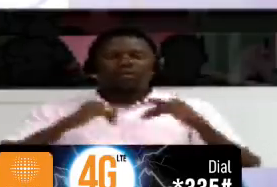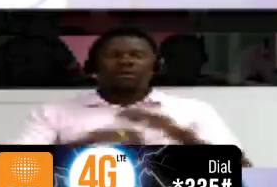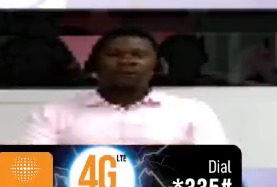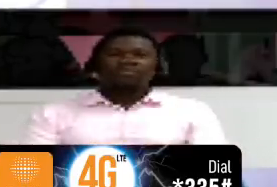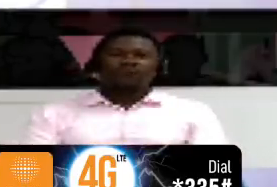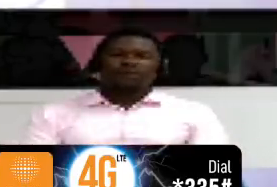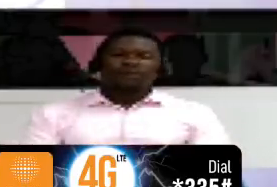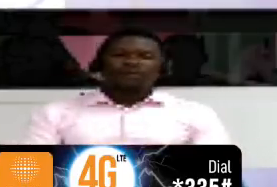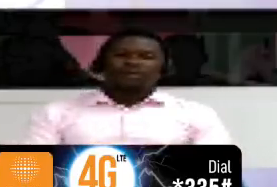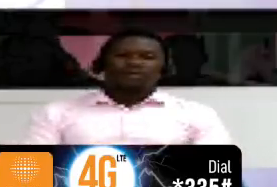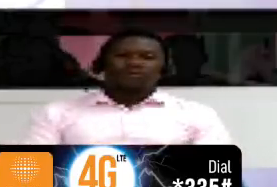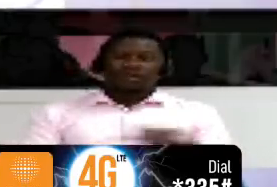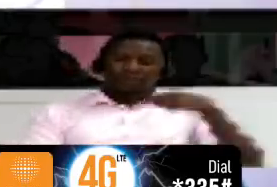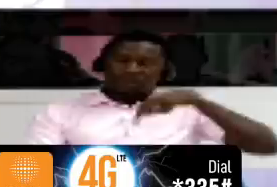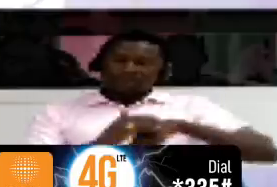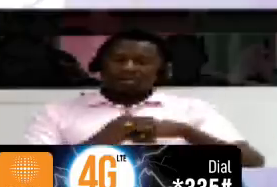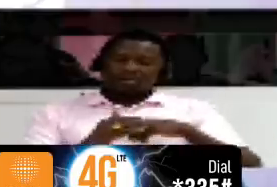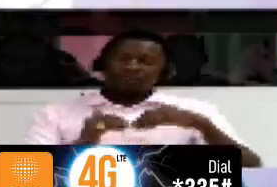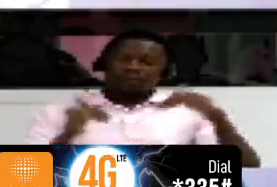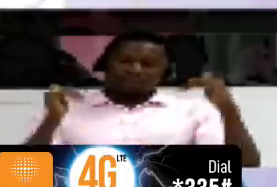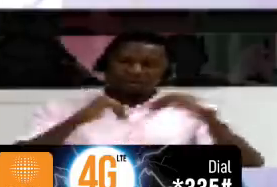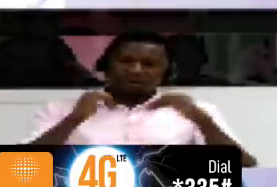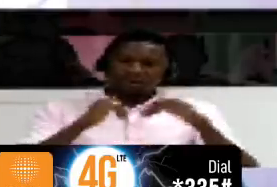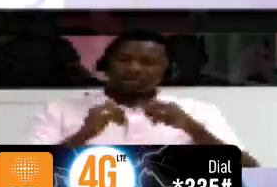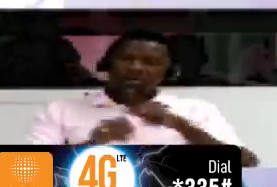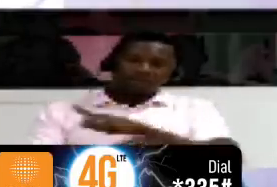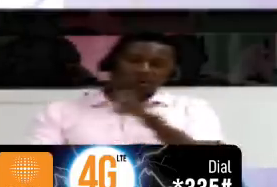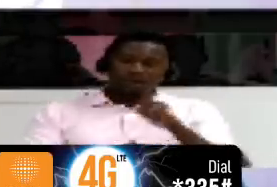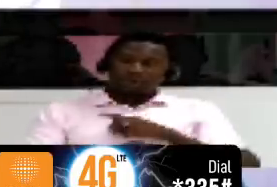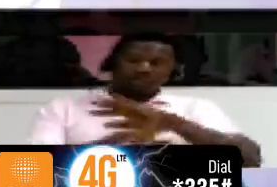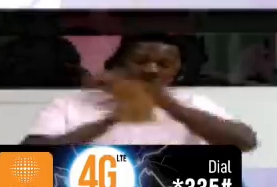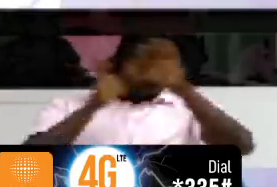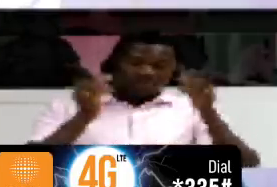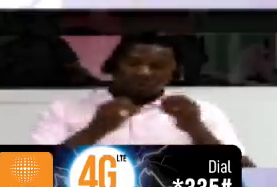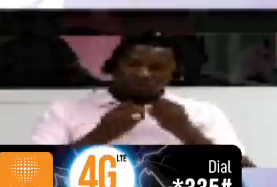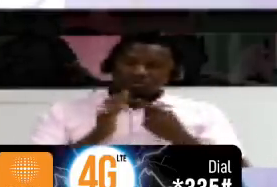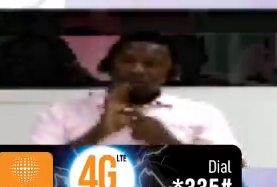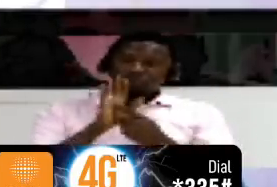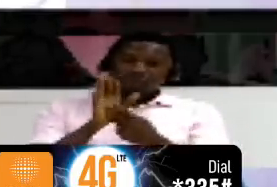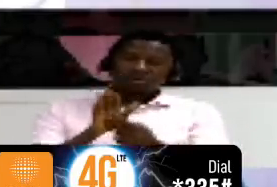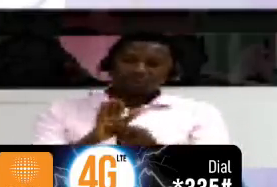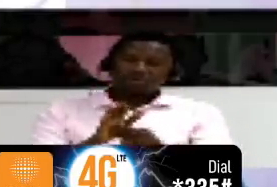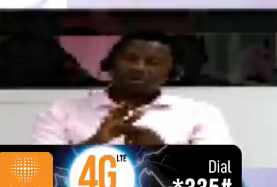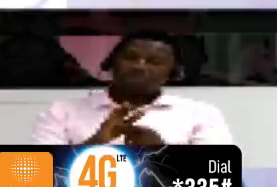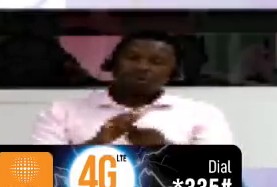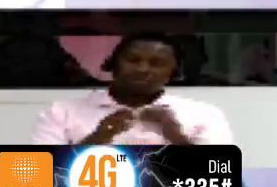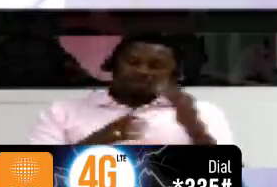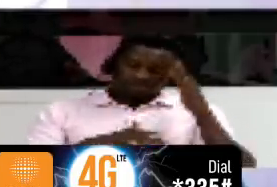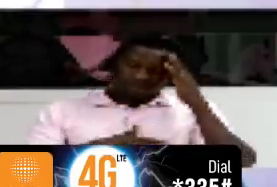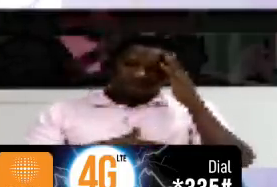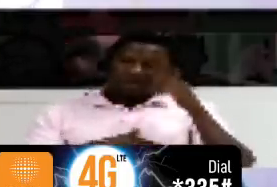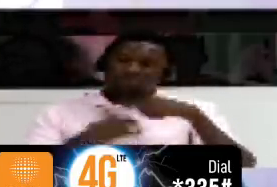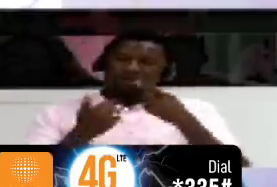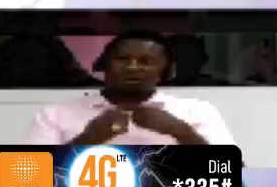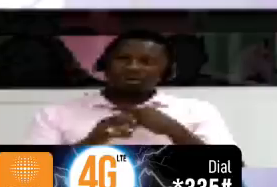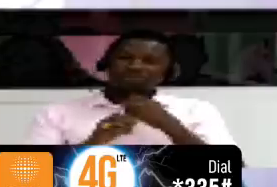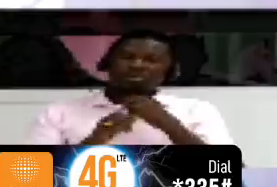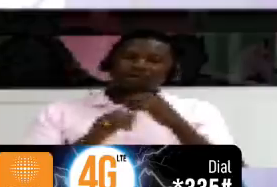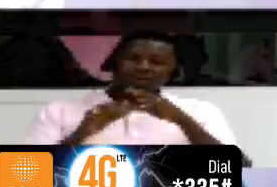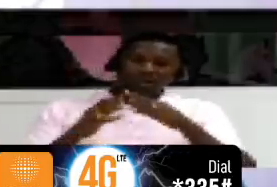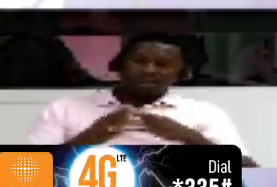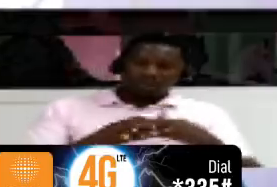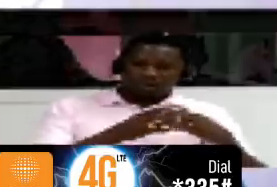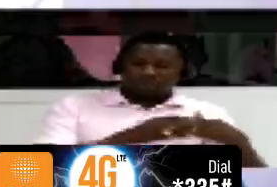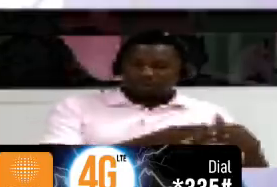In this meeting, they all expressed concern about our actions to